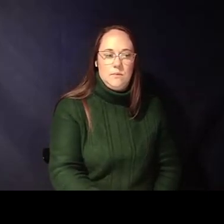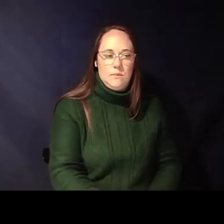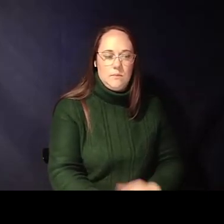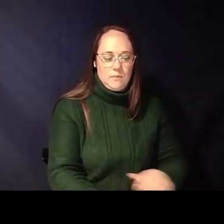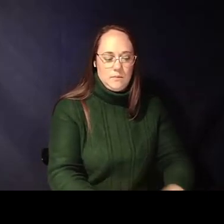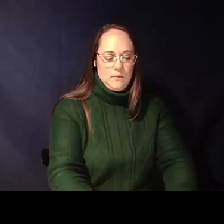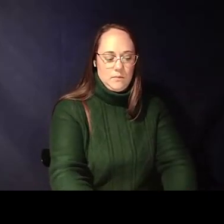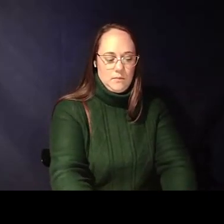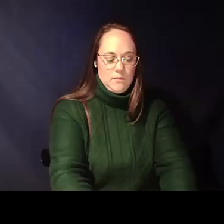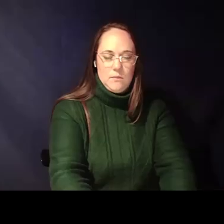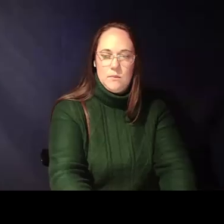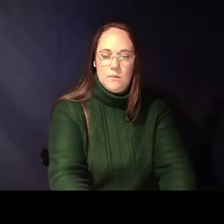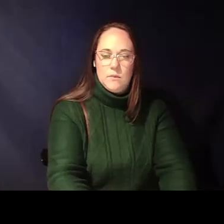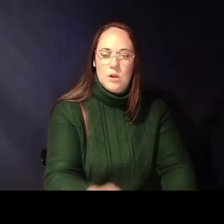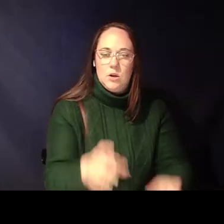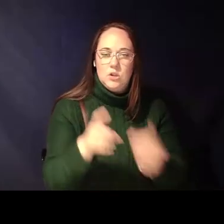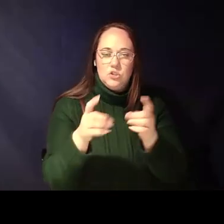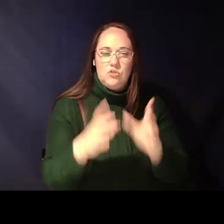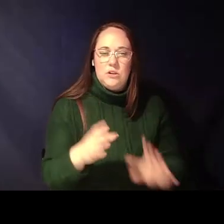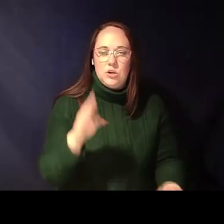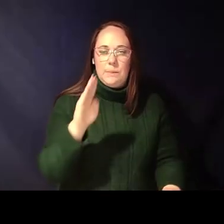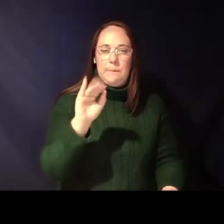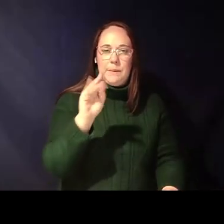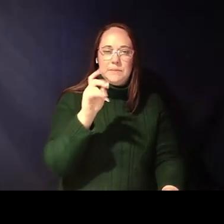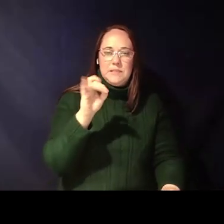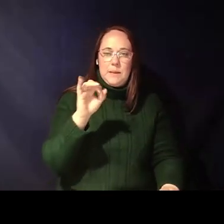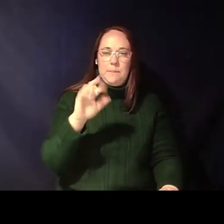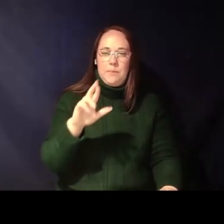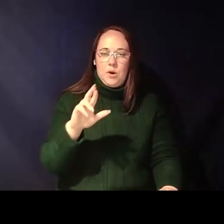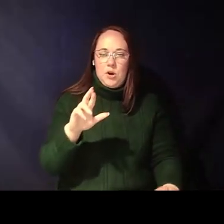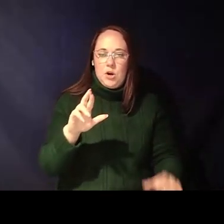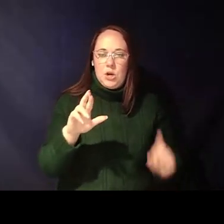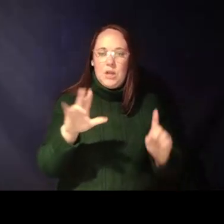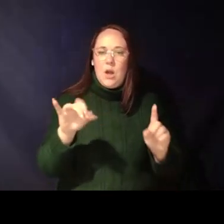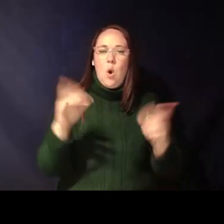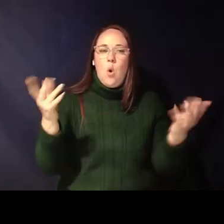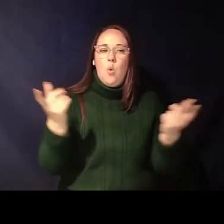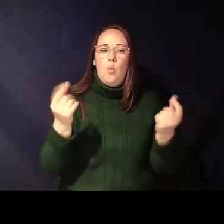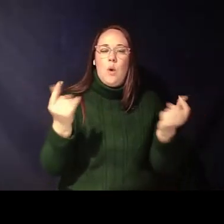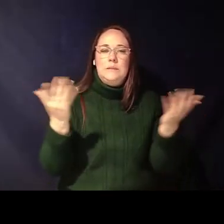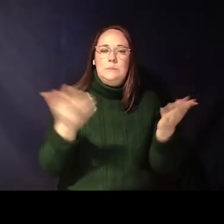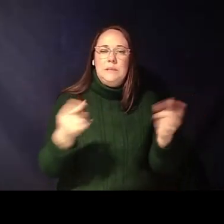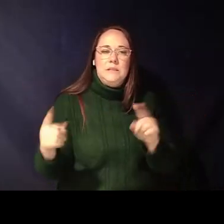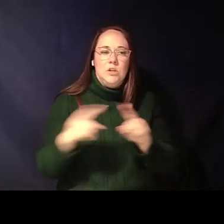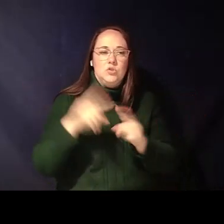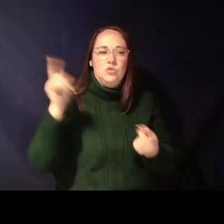Director Bimsteffer, there's a question about what's being done to reduce pharmacy costs.